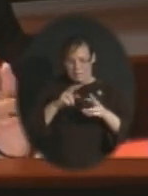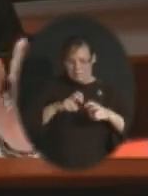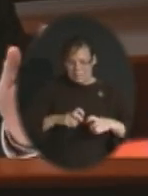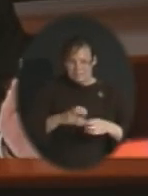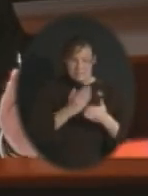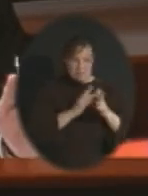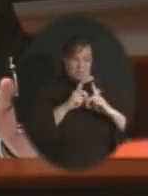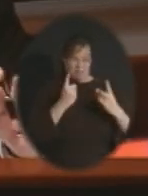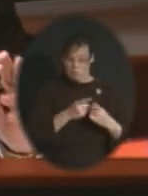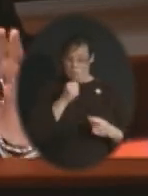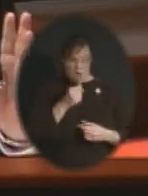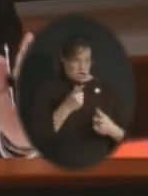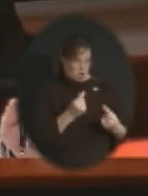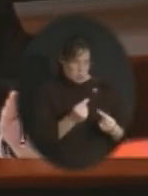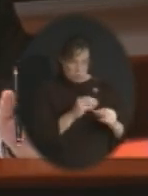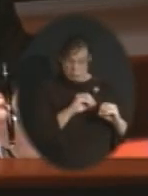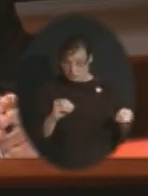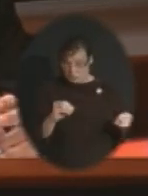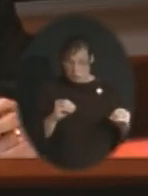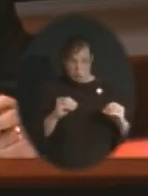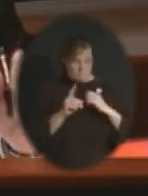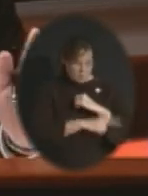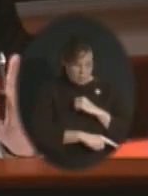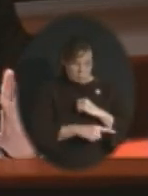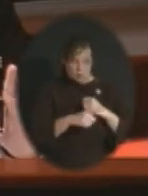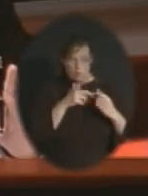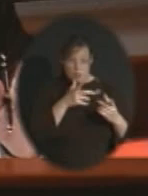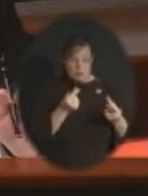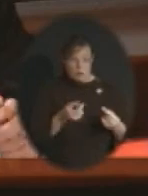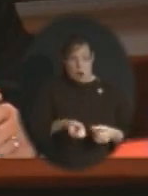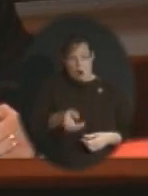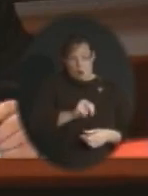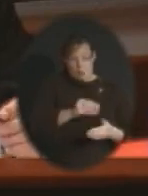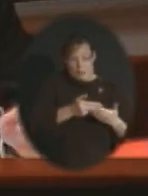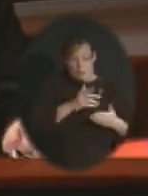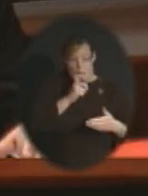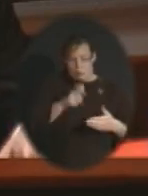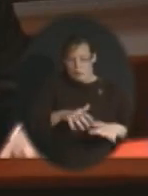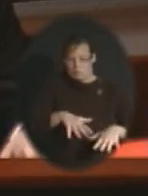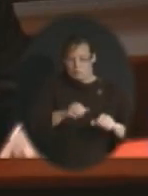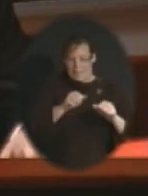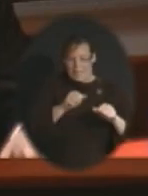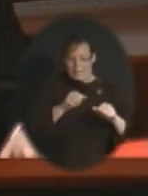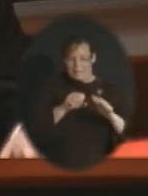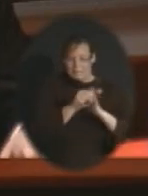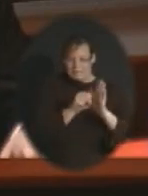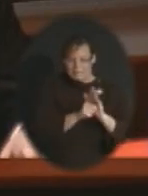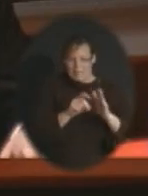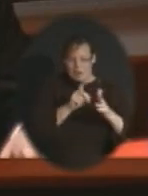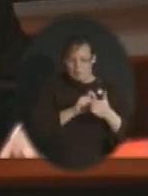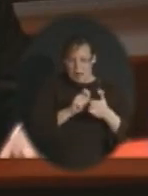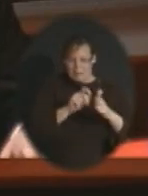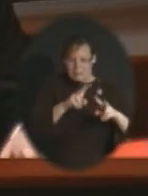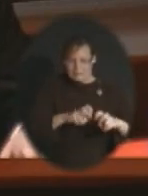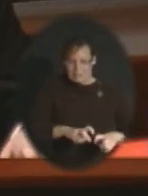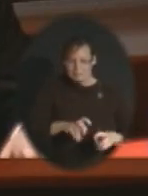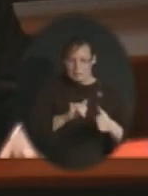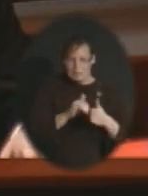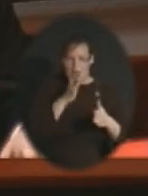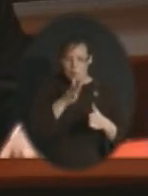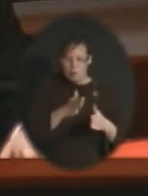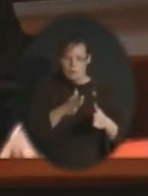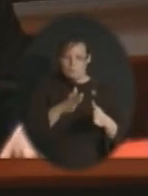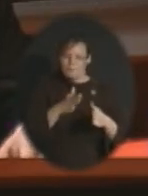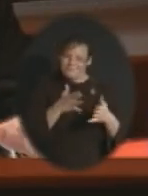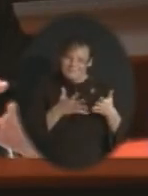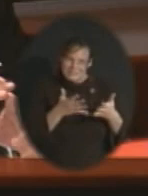saying we're not going to do it, there's no ramification, we'll do our own thing and we don't have to take the state writing assessment, but that will remain to